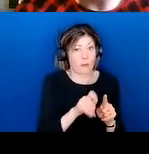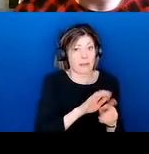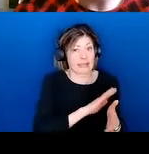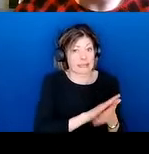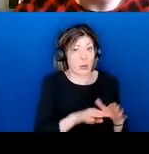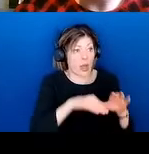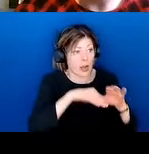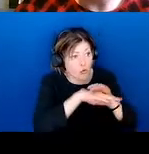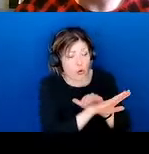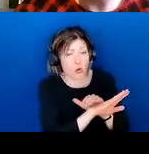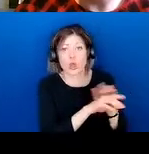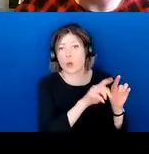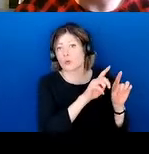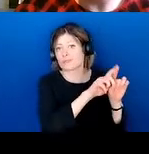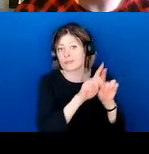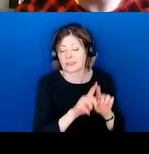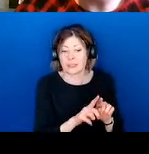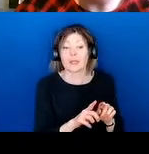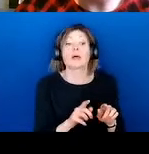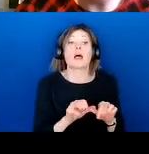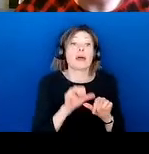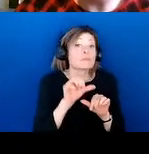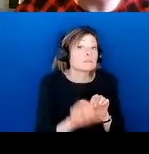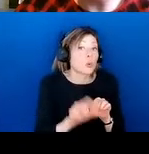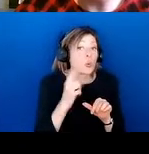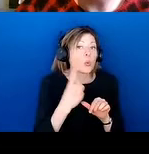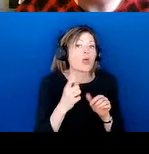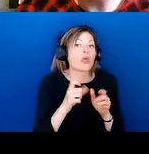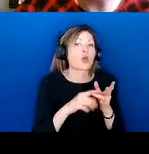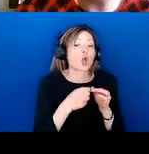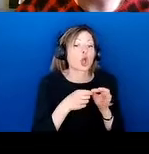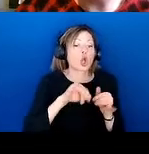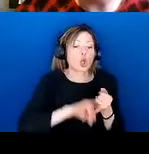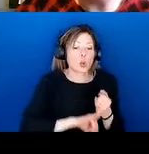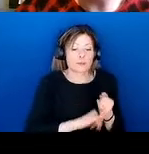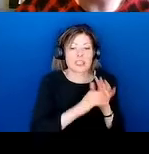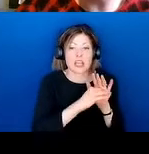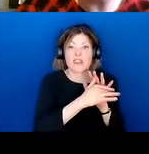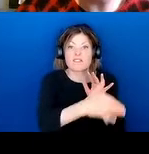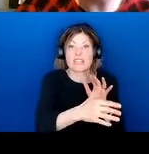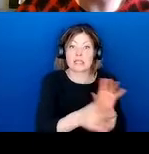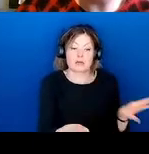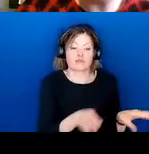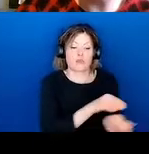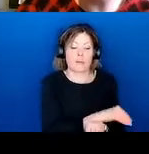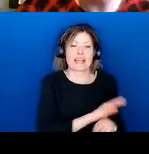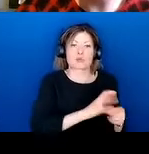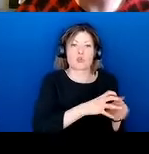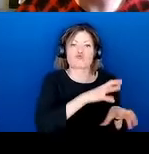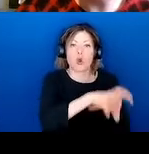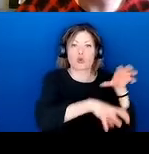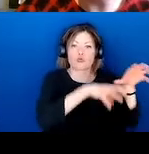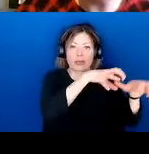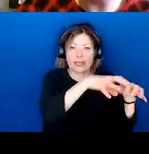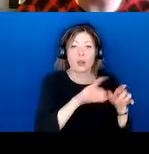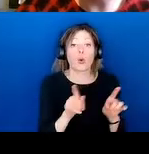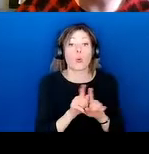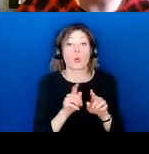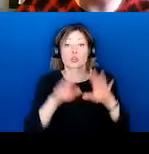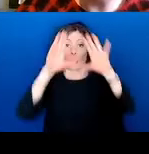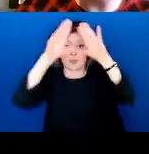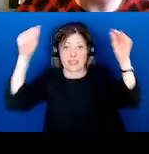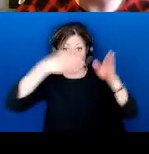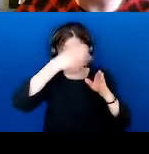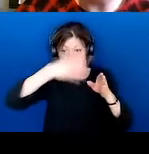the Coombs, who turned the Vineyard into a rockery and removed the columns from the temple of Bacchus to grace the